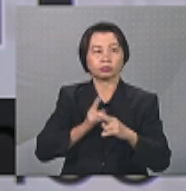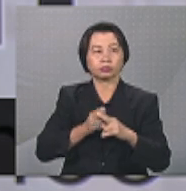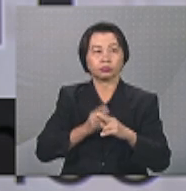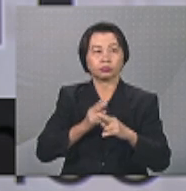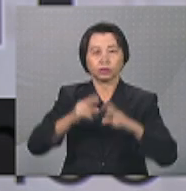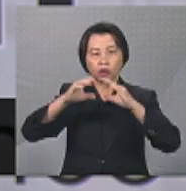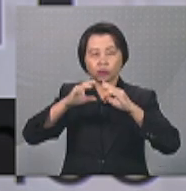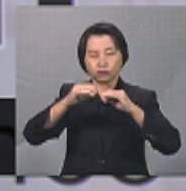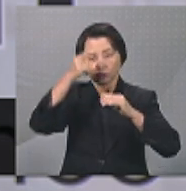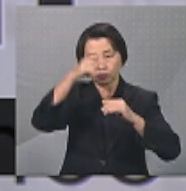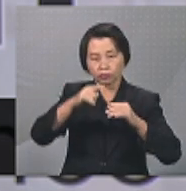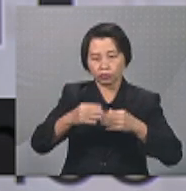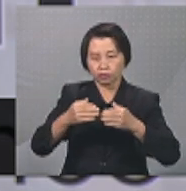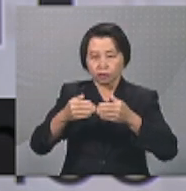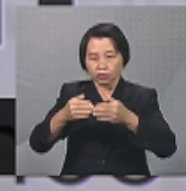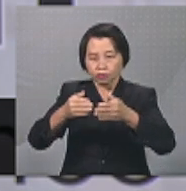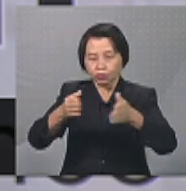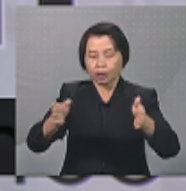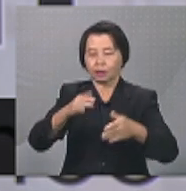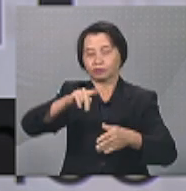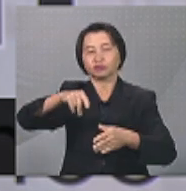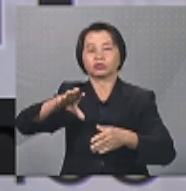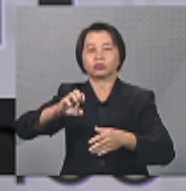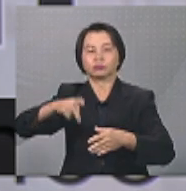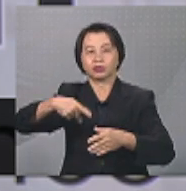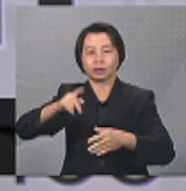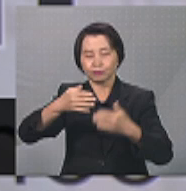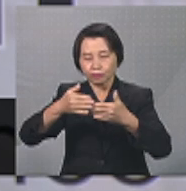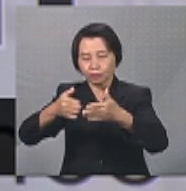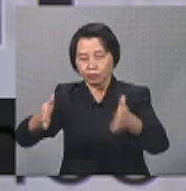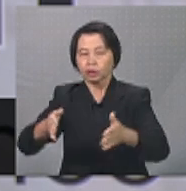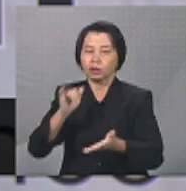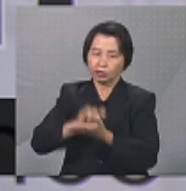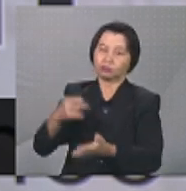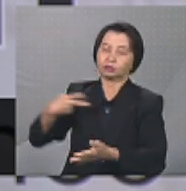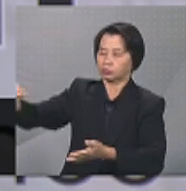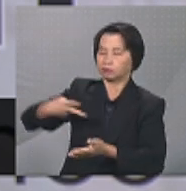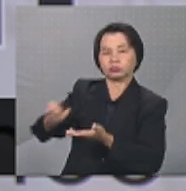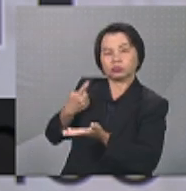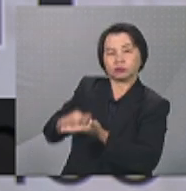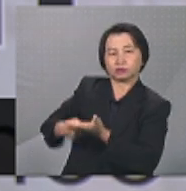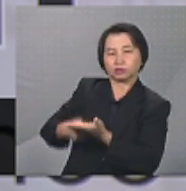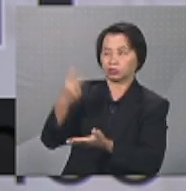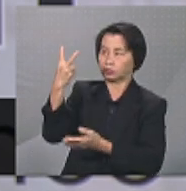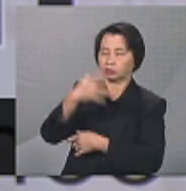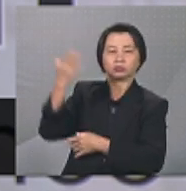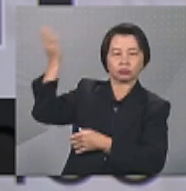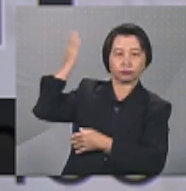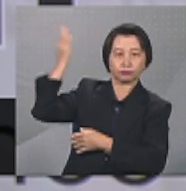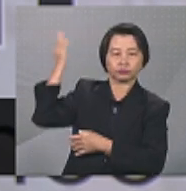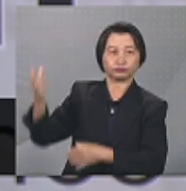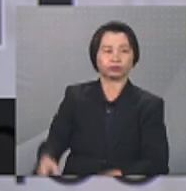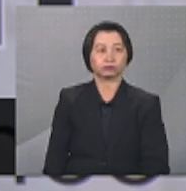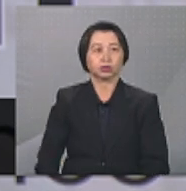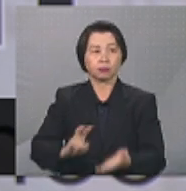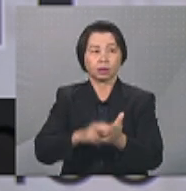soft landing for our exit strategy. So I think this is something that we will discuss in next few days. So you haven't